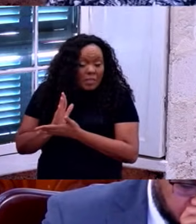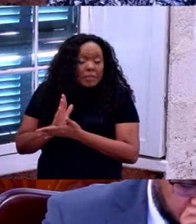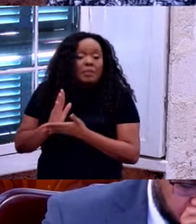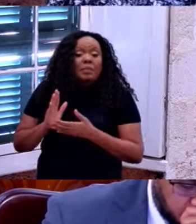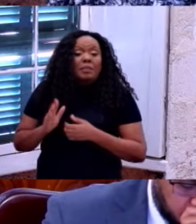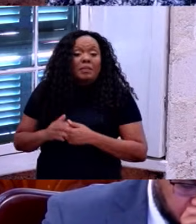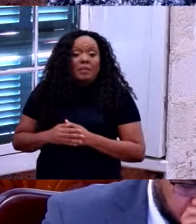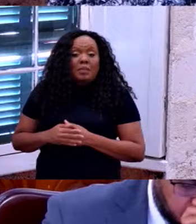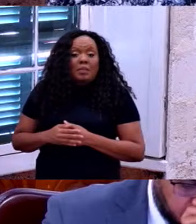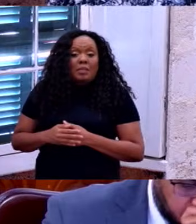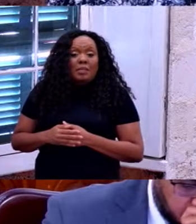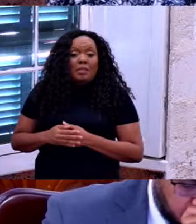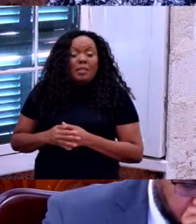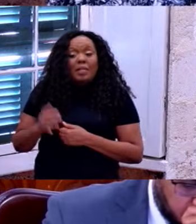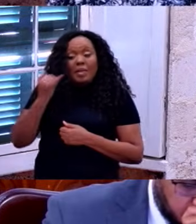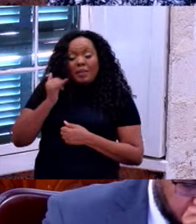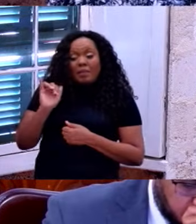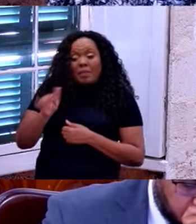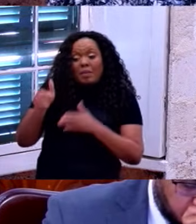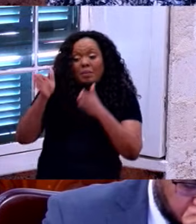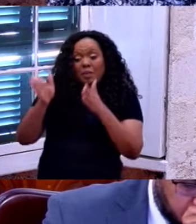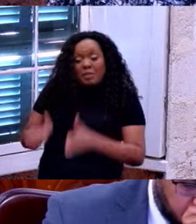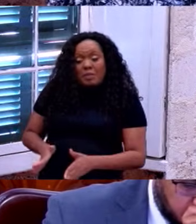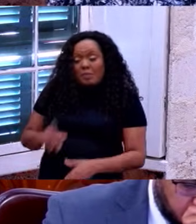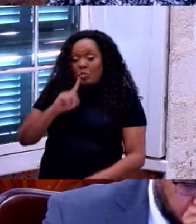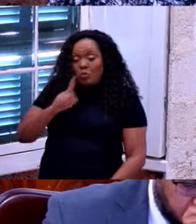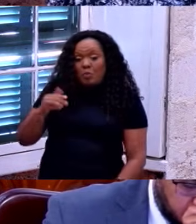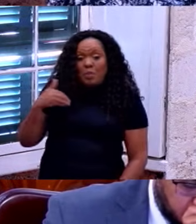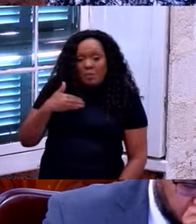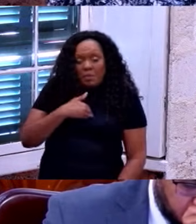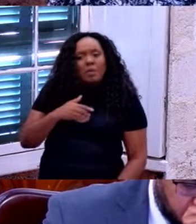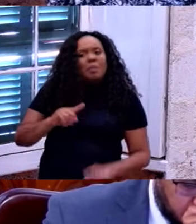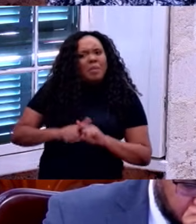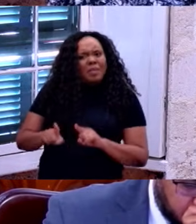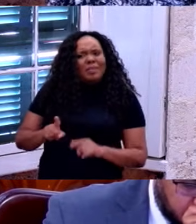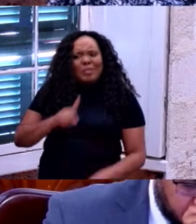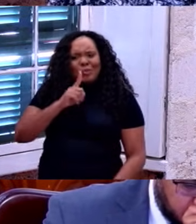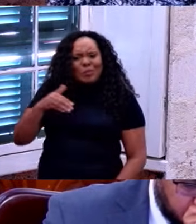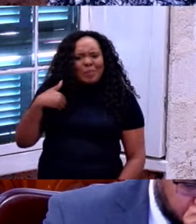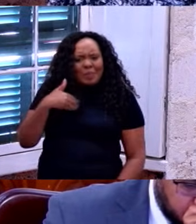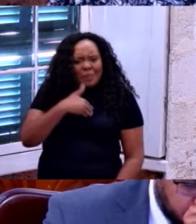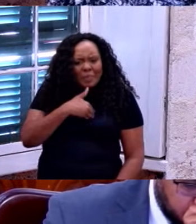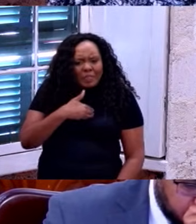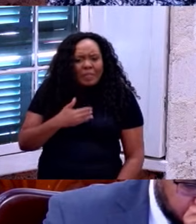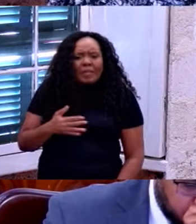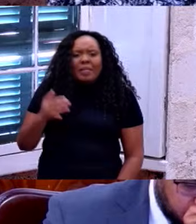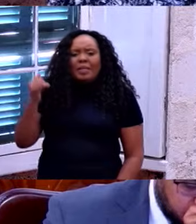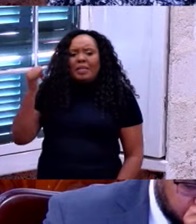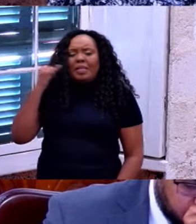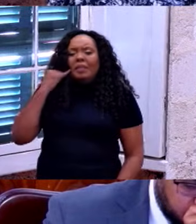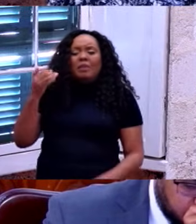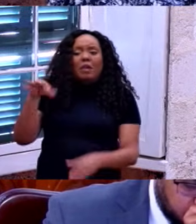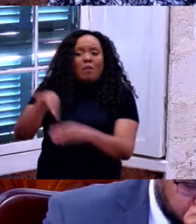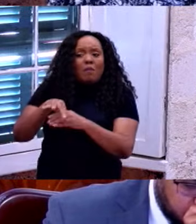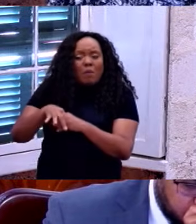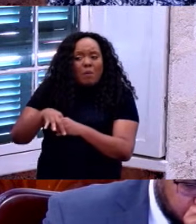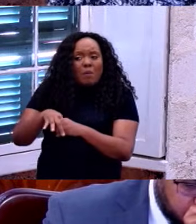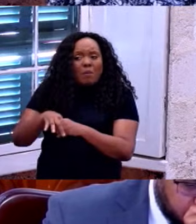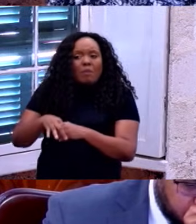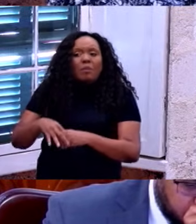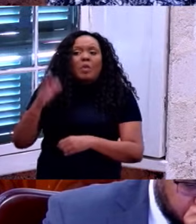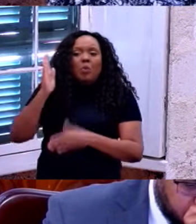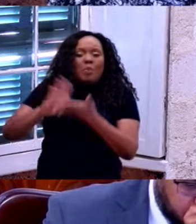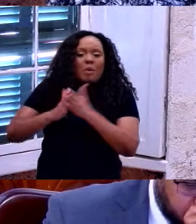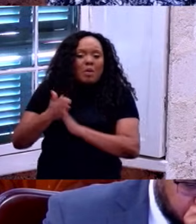had he been a member. But he is a member, had he been an elected member. But I'm